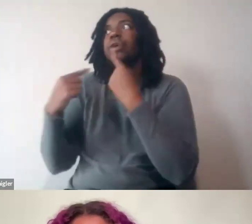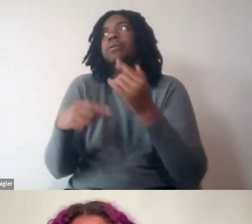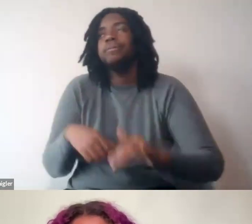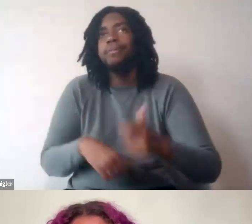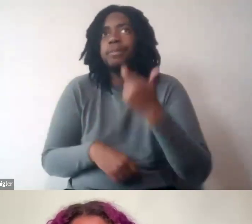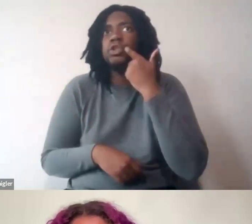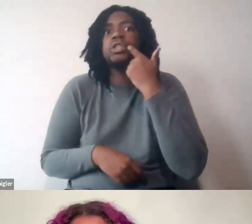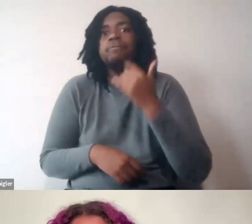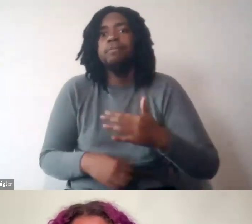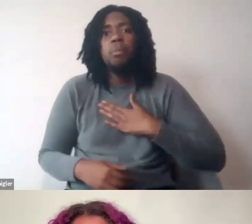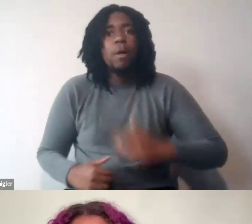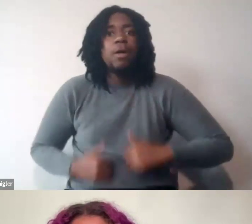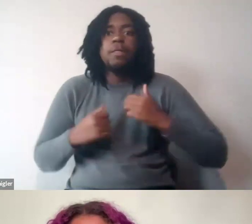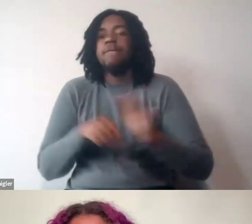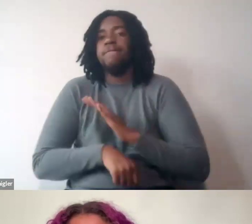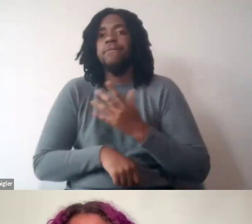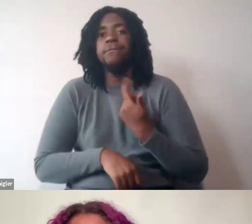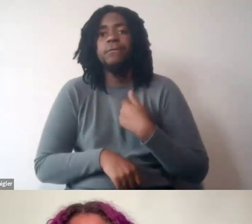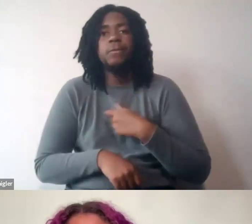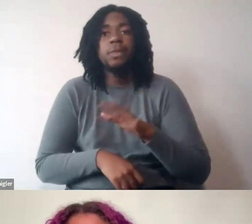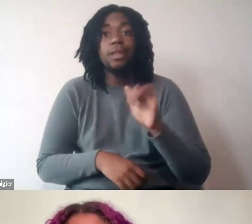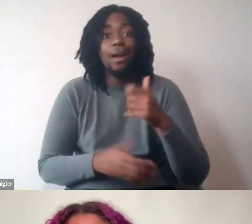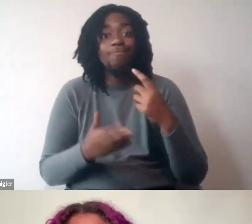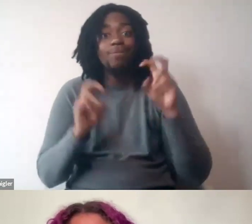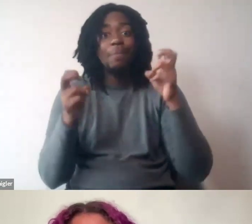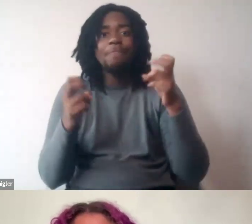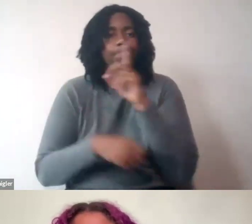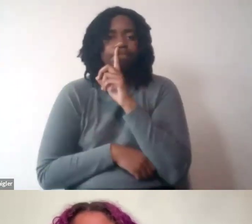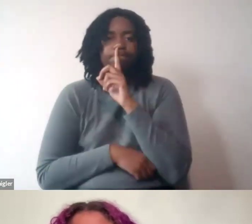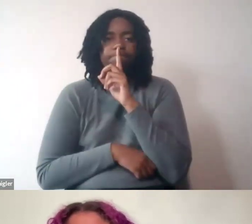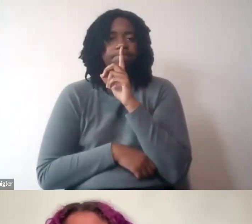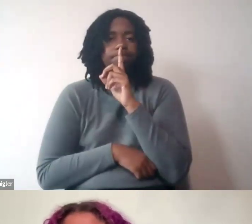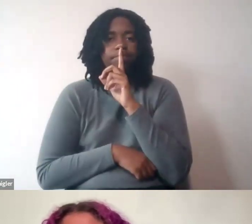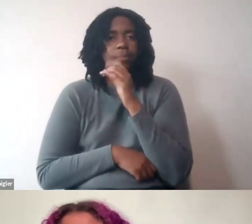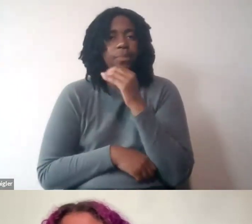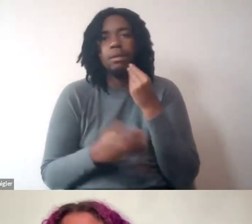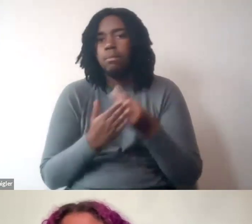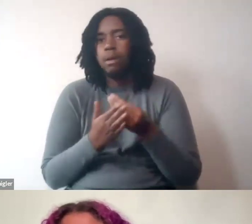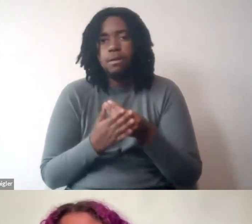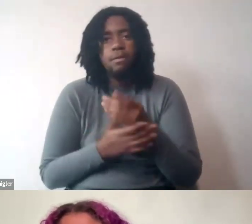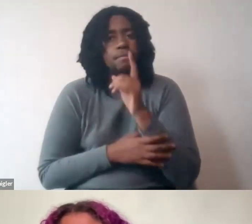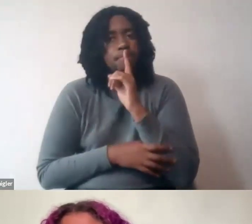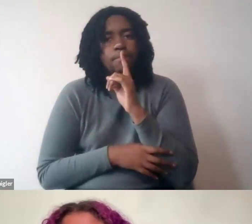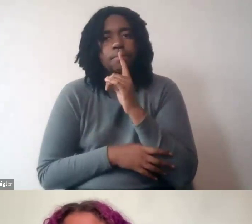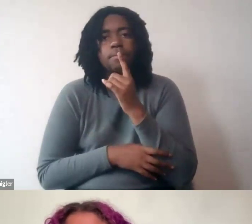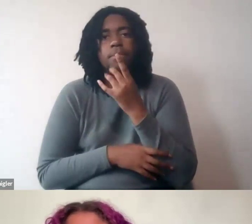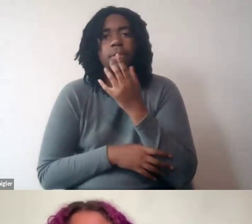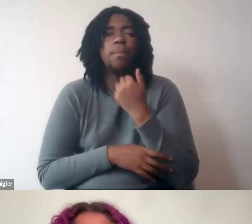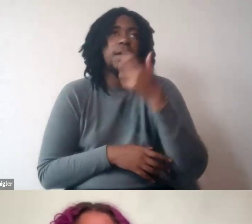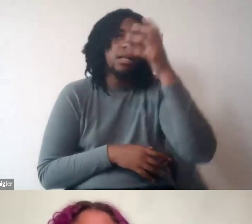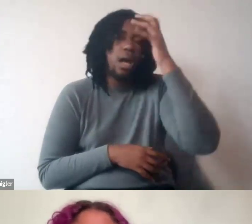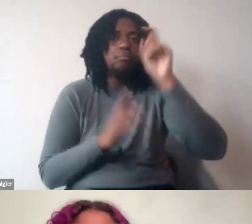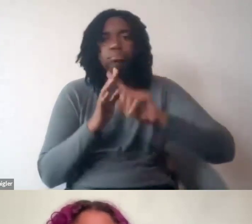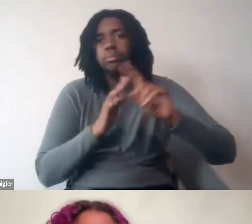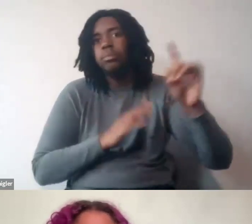life, we did not address the issue in our home. It just didn't exist. We didn't have money. My dad disappeared for days.